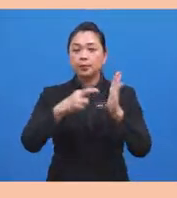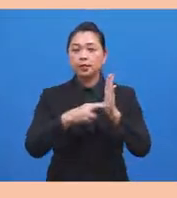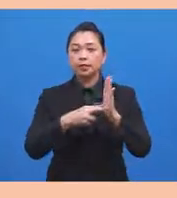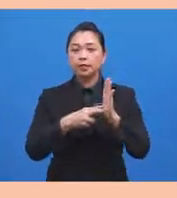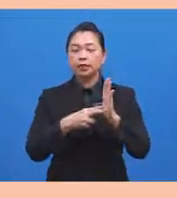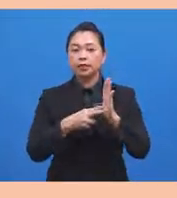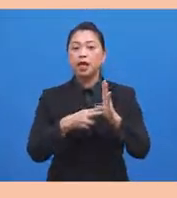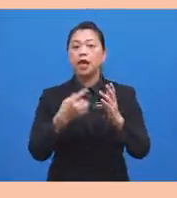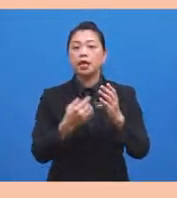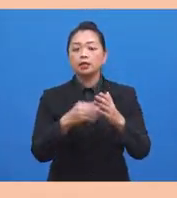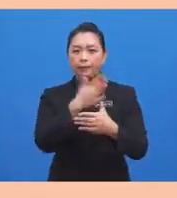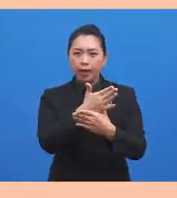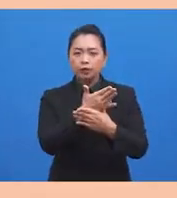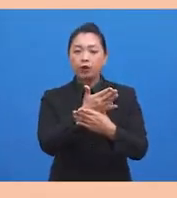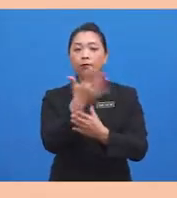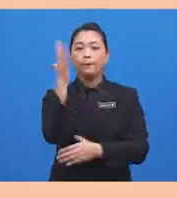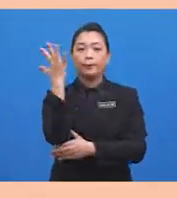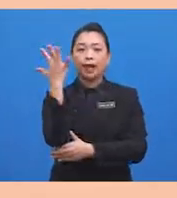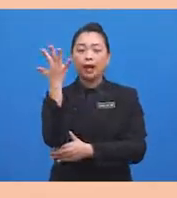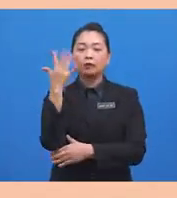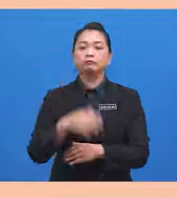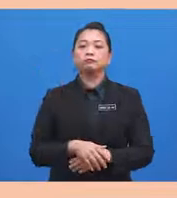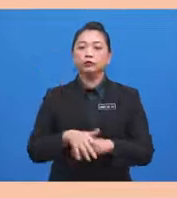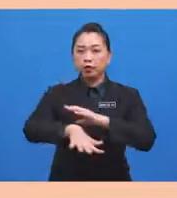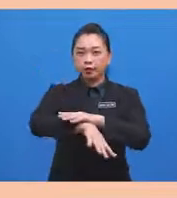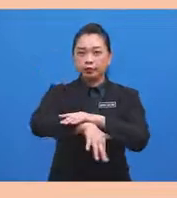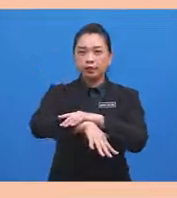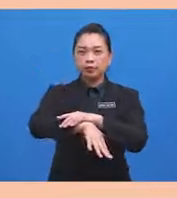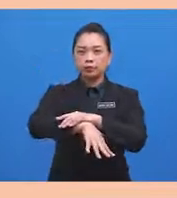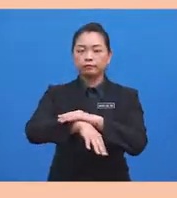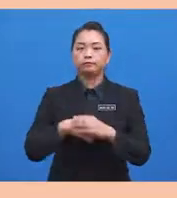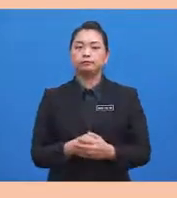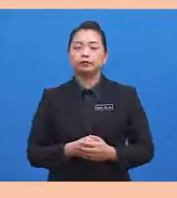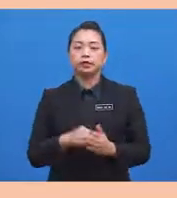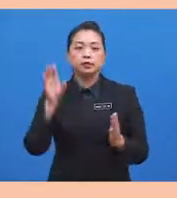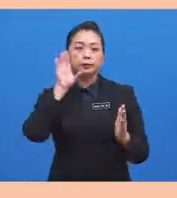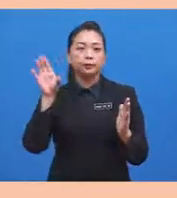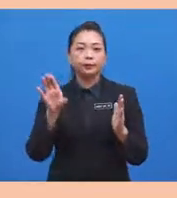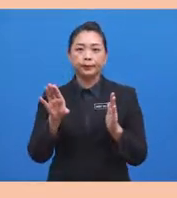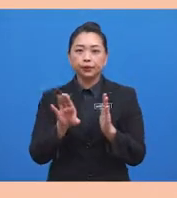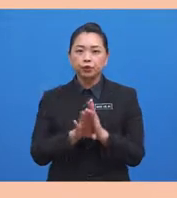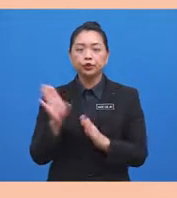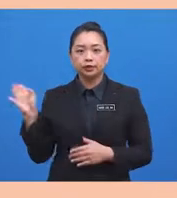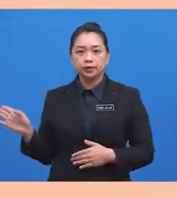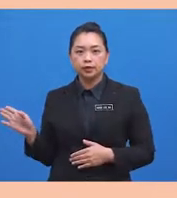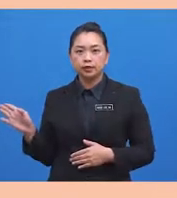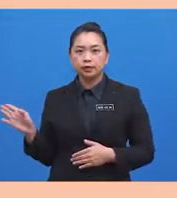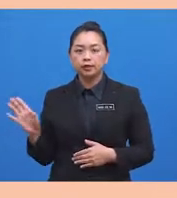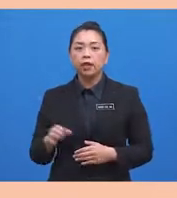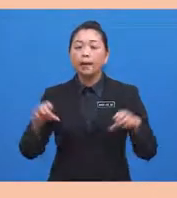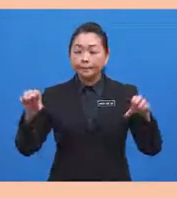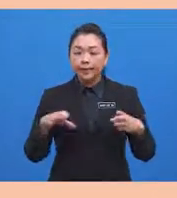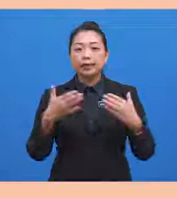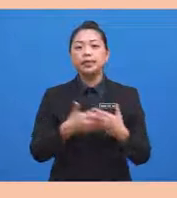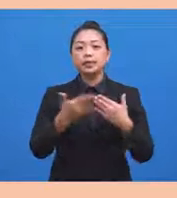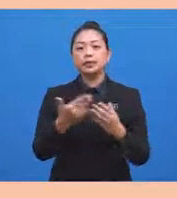roots is a part of a plant which is attached to the ground. There is a picture attached. The pictures make it easier